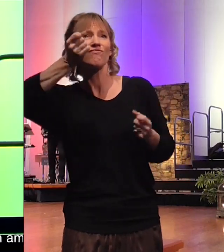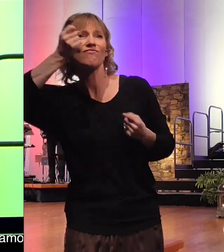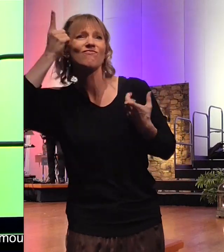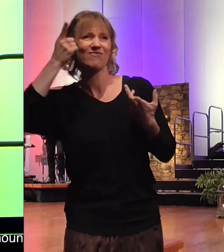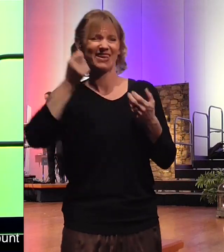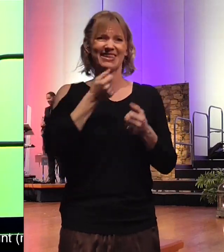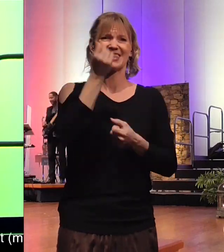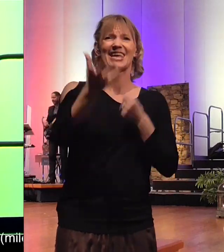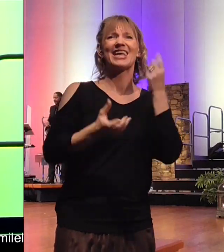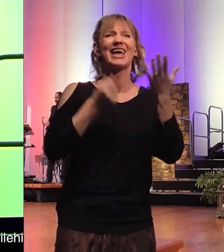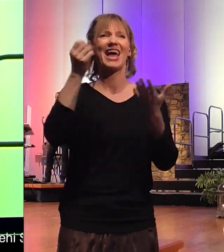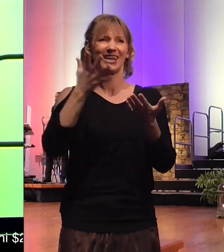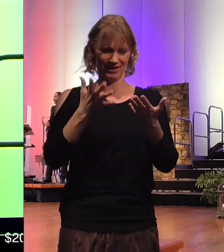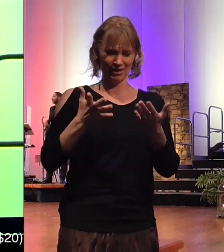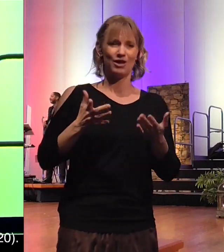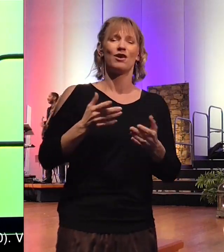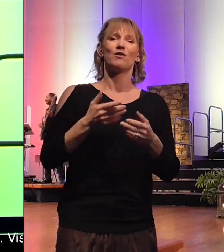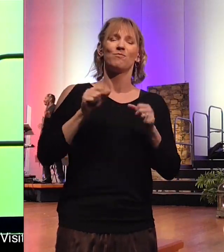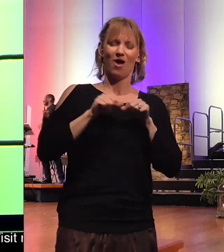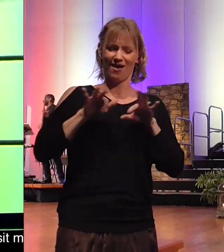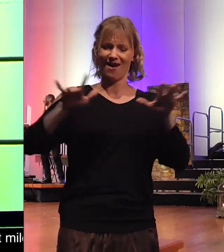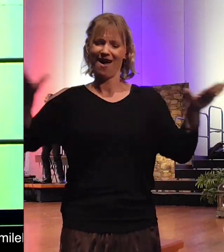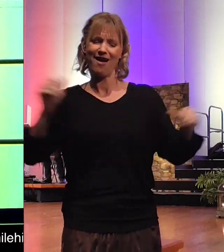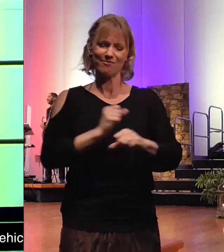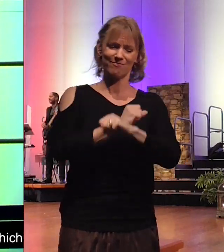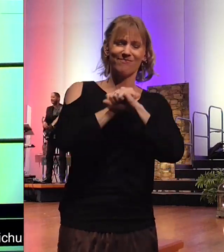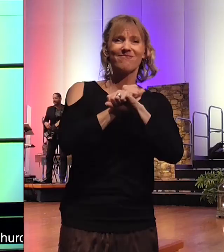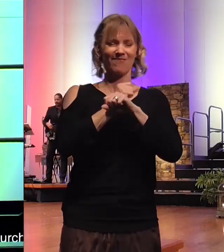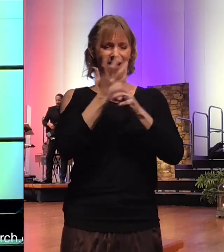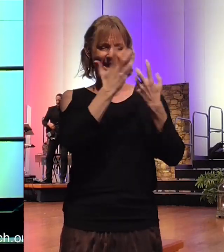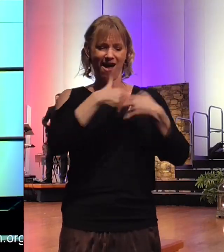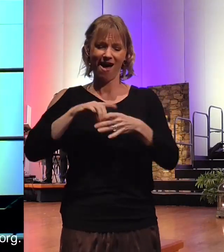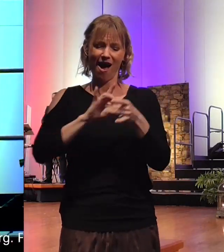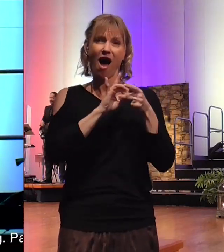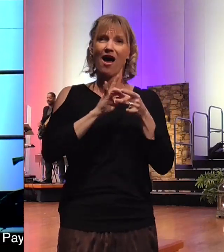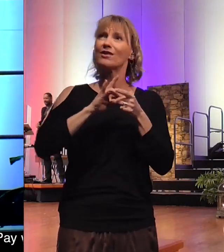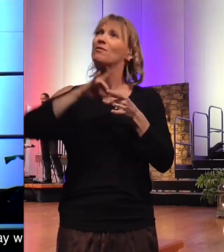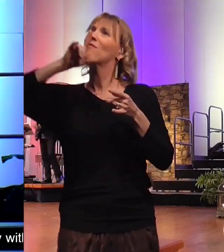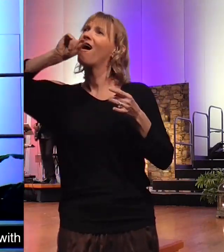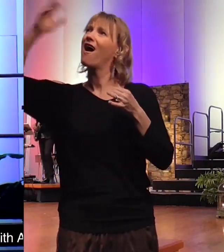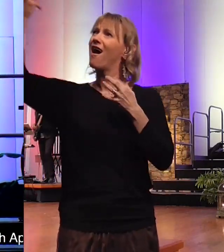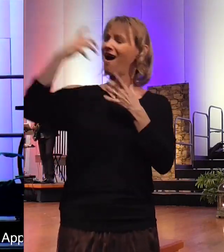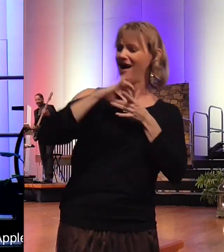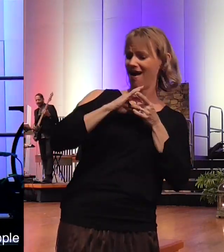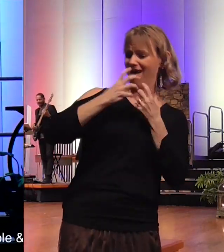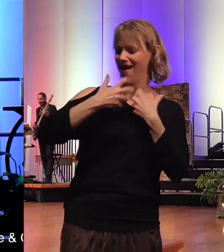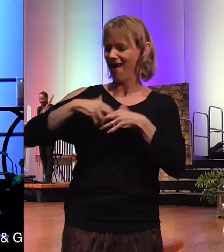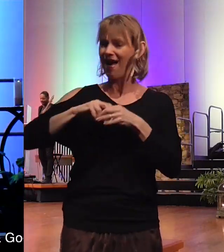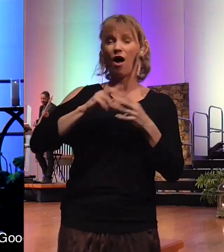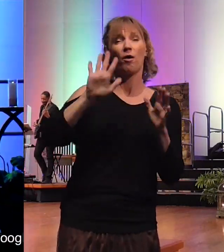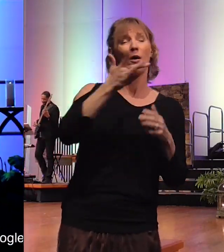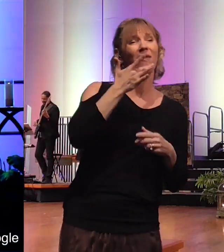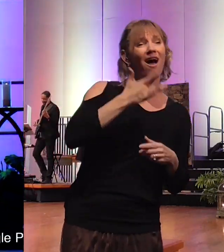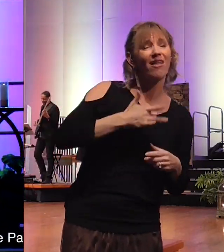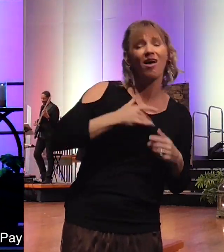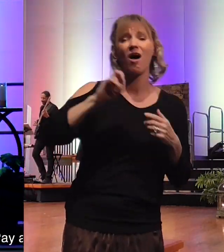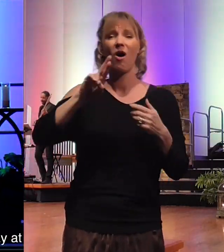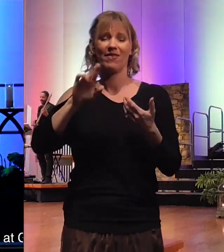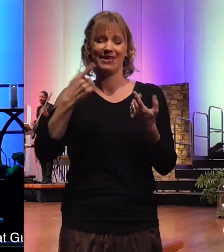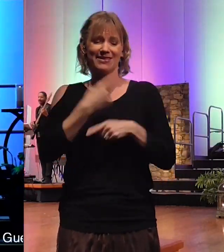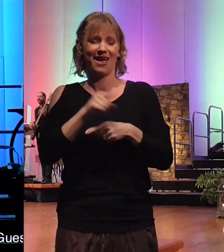to protect and to harmonize with birds. Even if it's your birthday or your dying day, it's